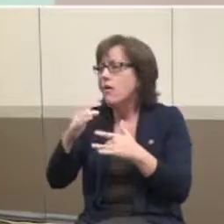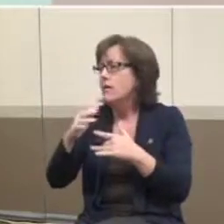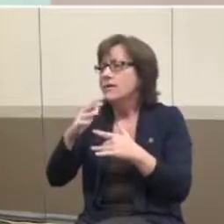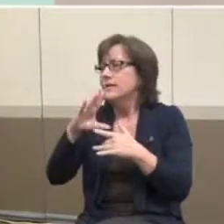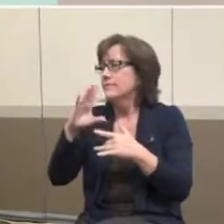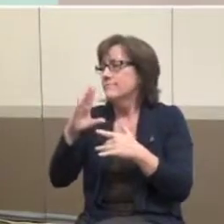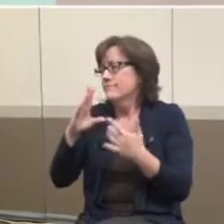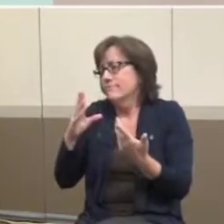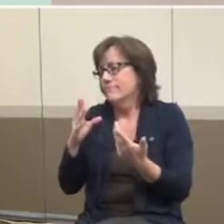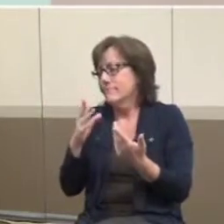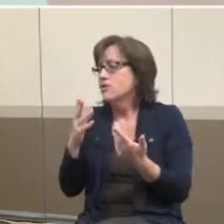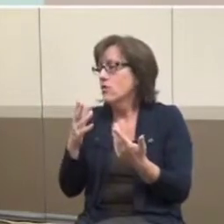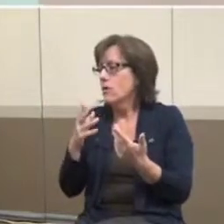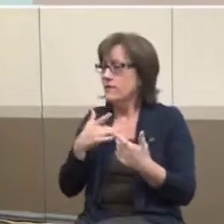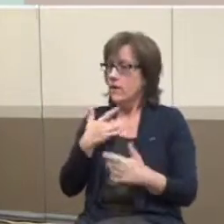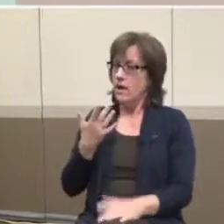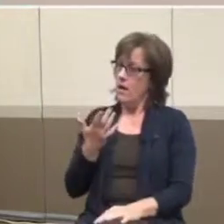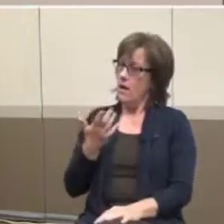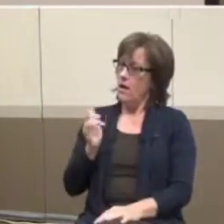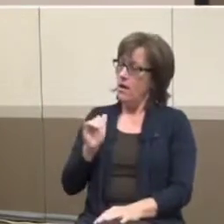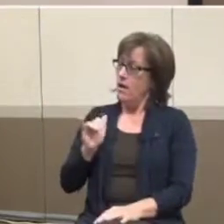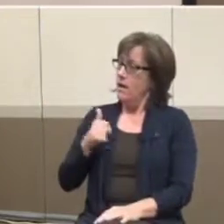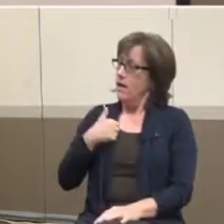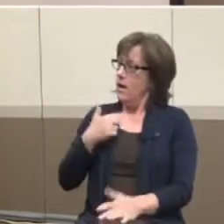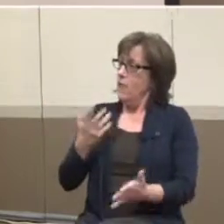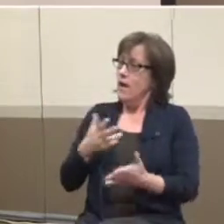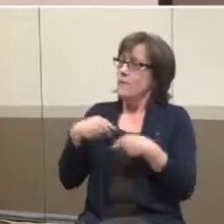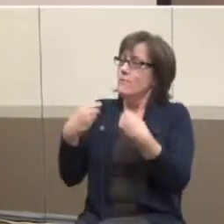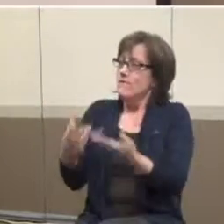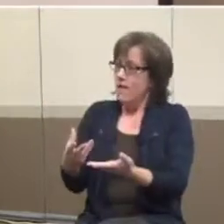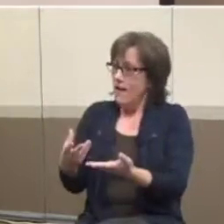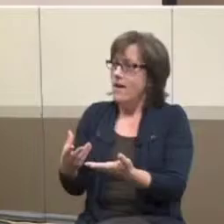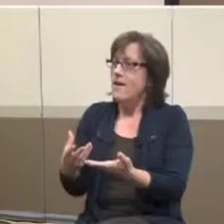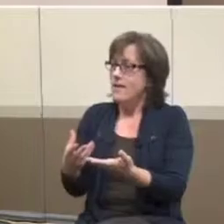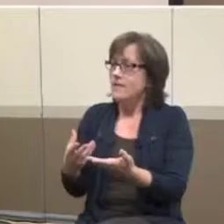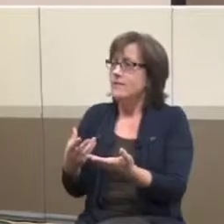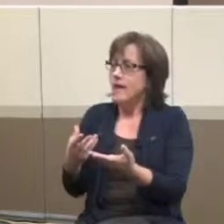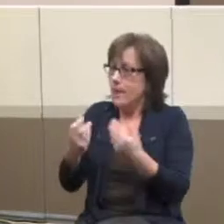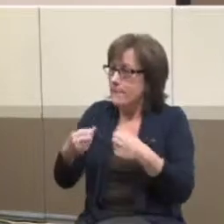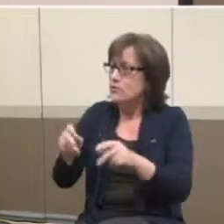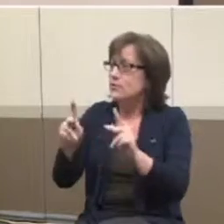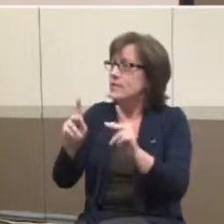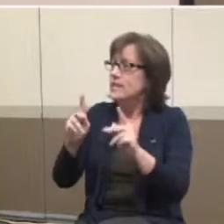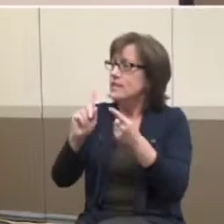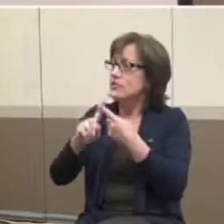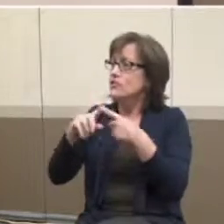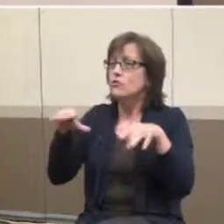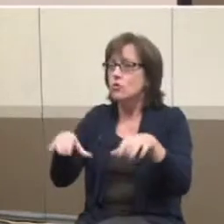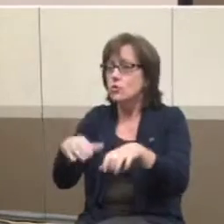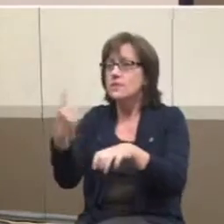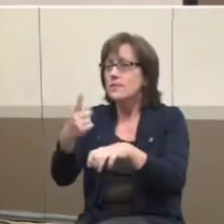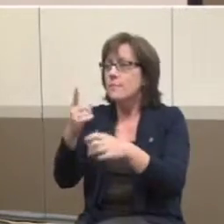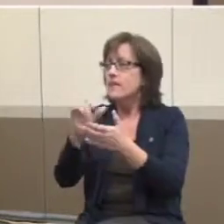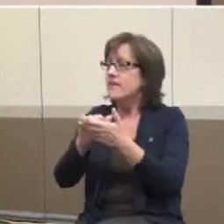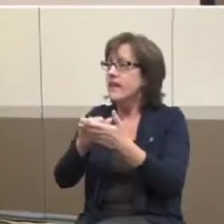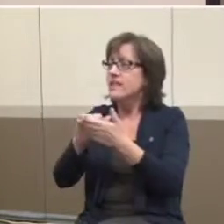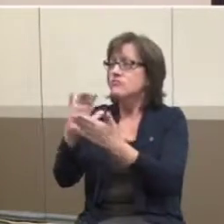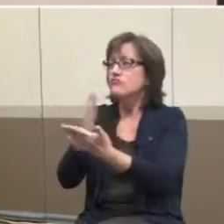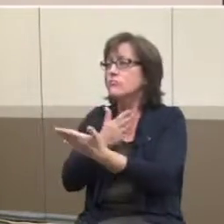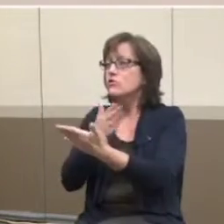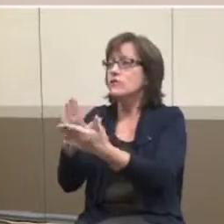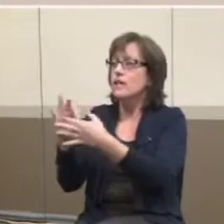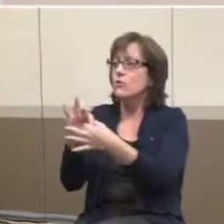time to consult. So it was something I felt like I wanted to provide them with an opportunity to do something that was